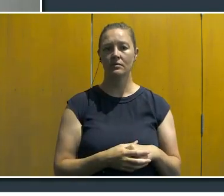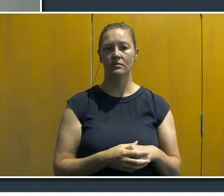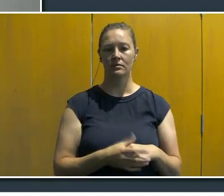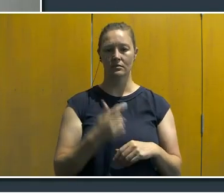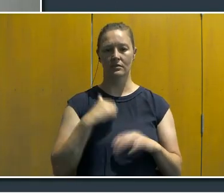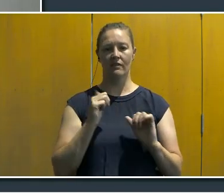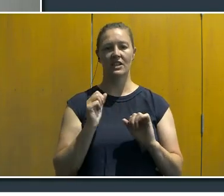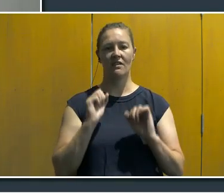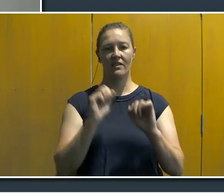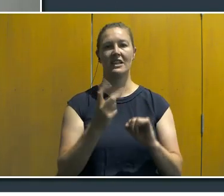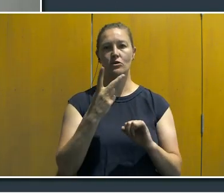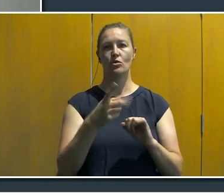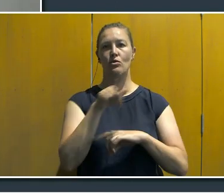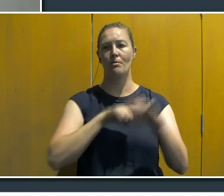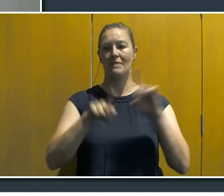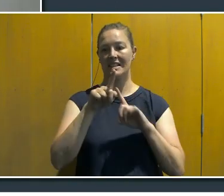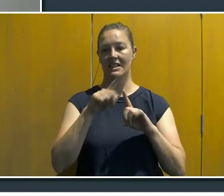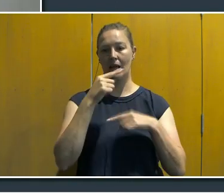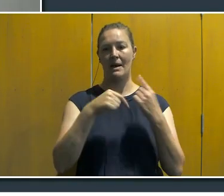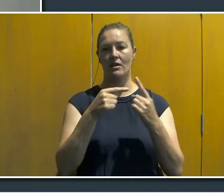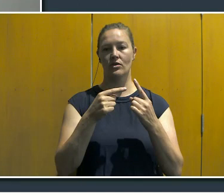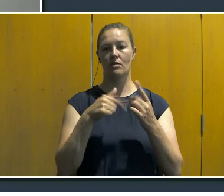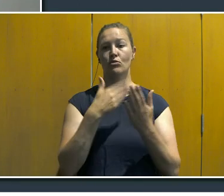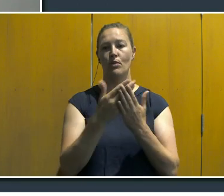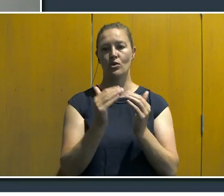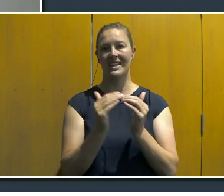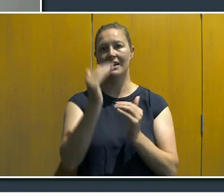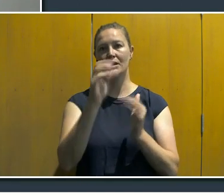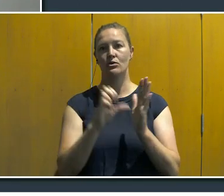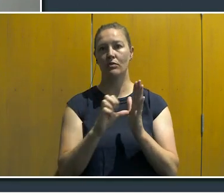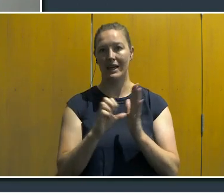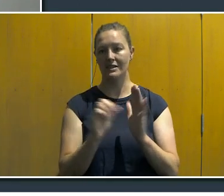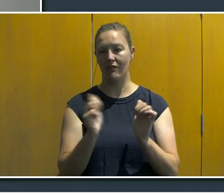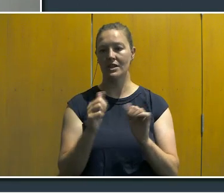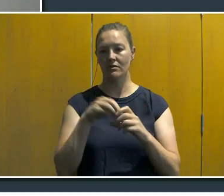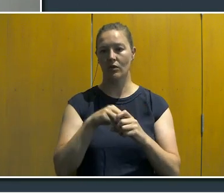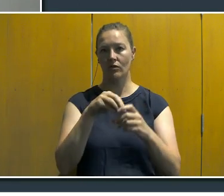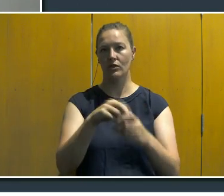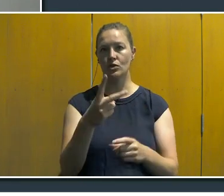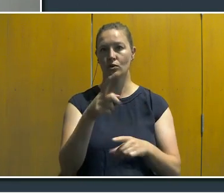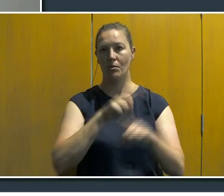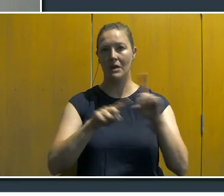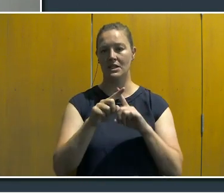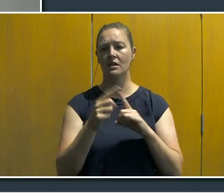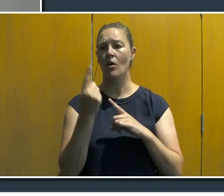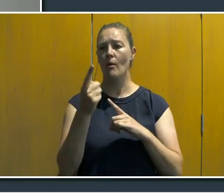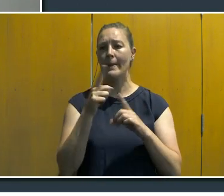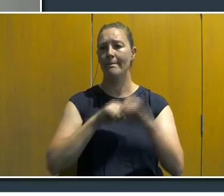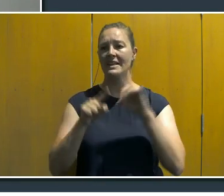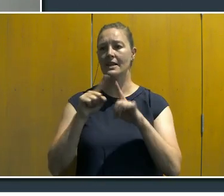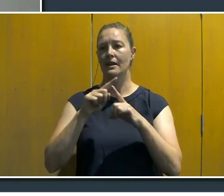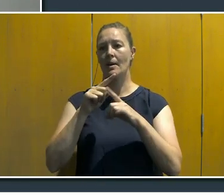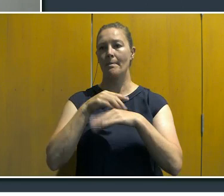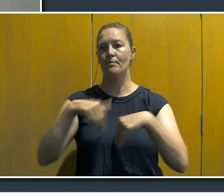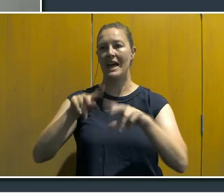public meetings over these proposed increases. The one at Bayview on the 20th of